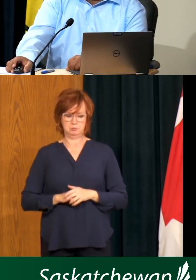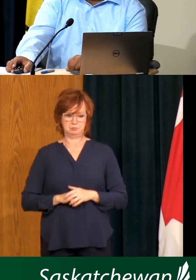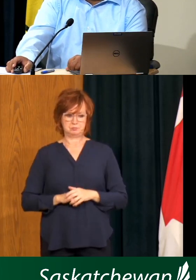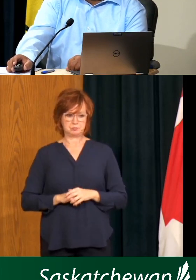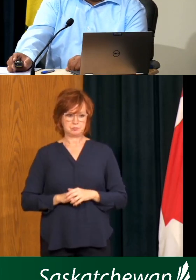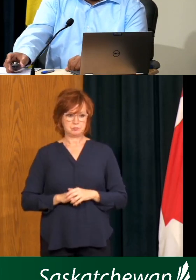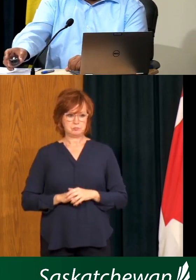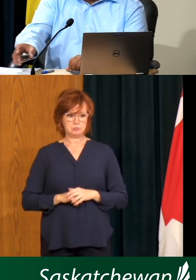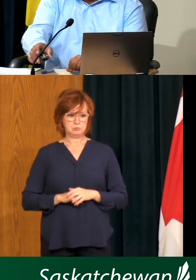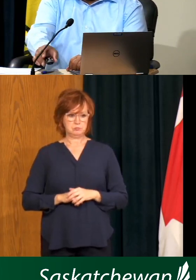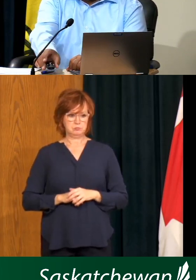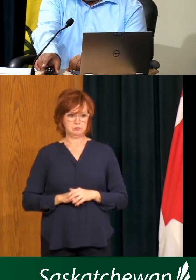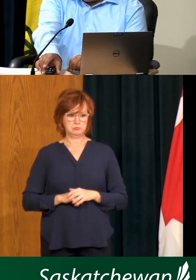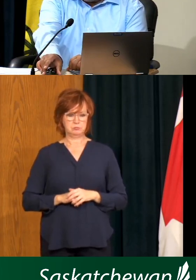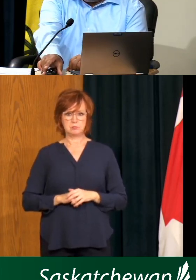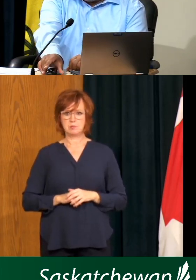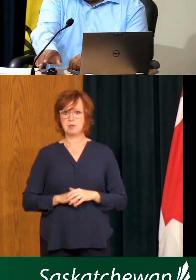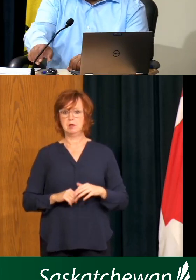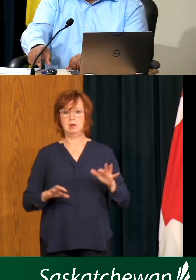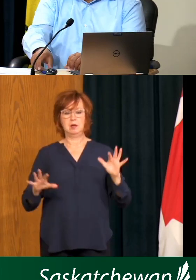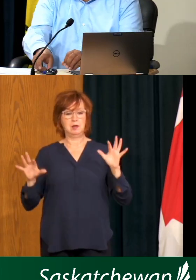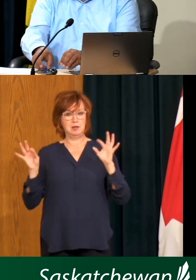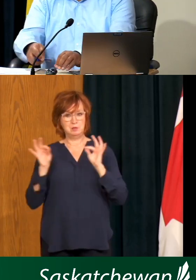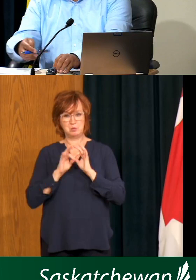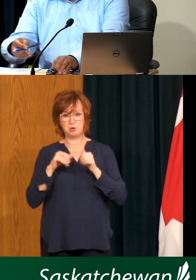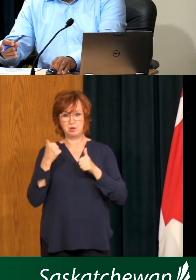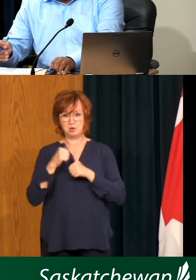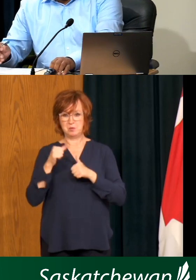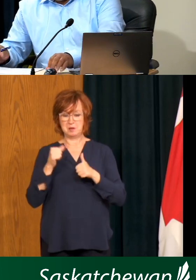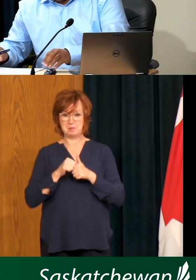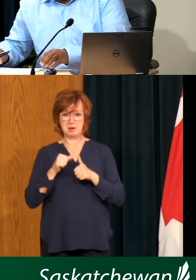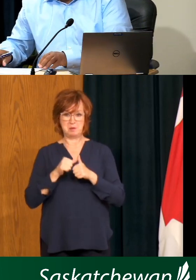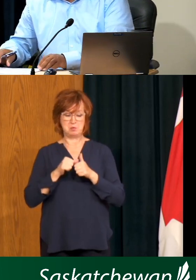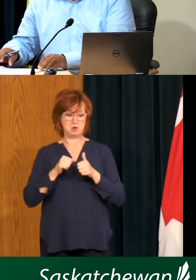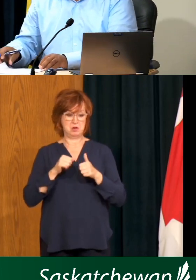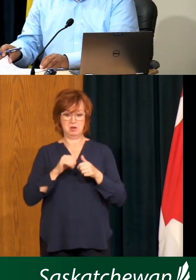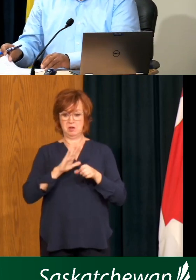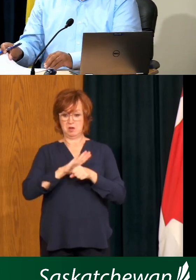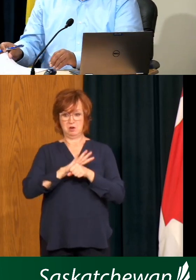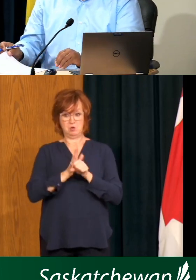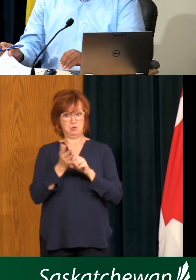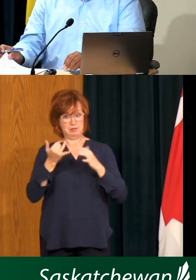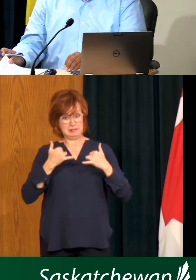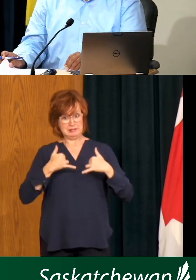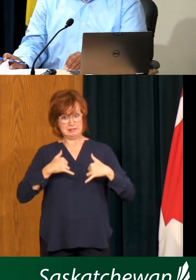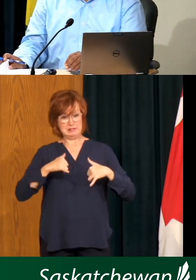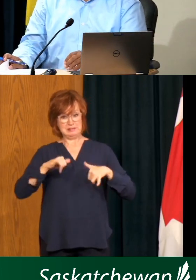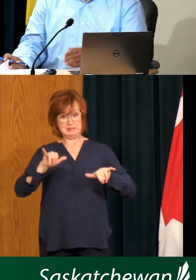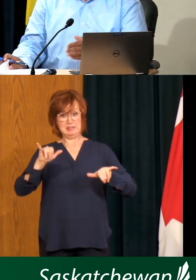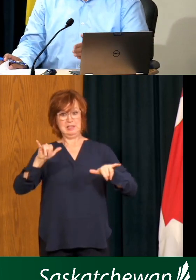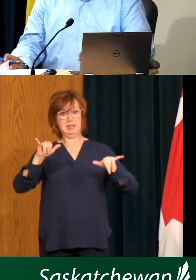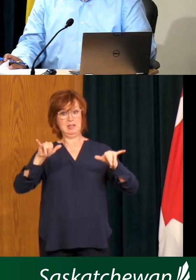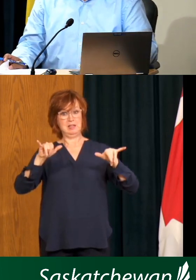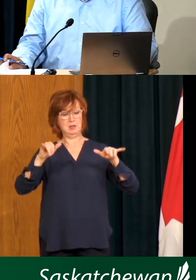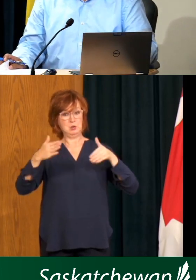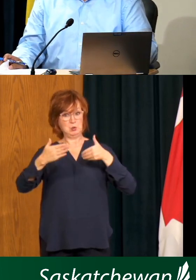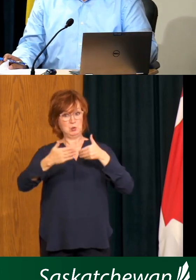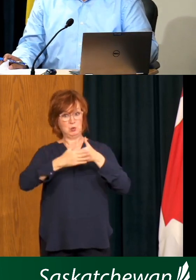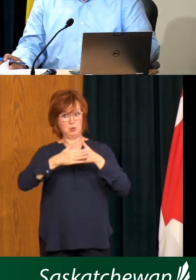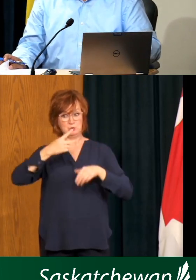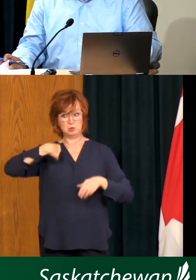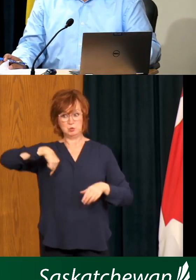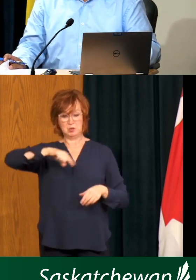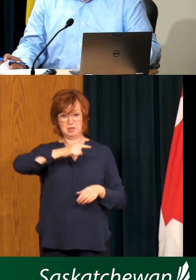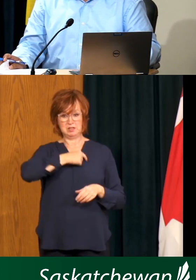that, every outbreak is a reminder for us that COVID is here, is around, and can come back very quickly if we give up,